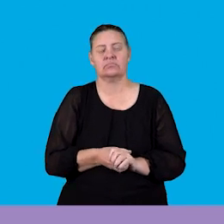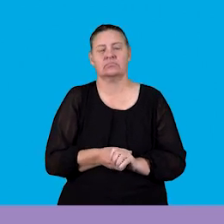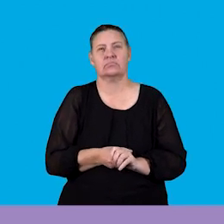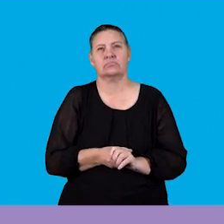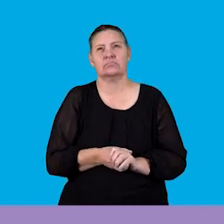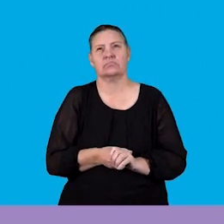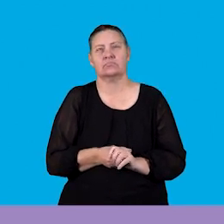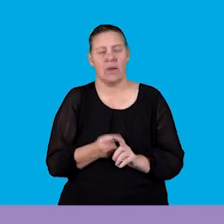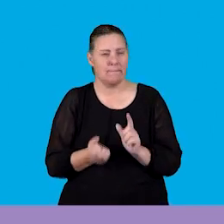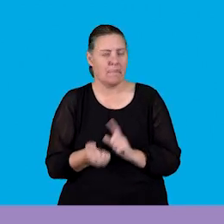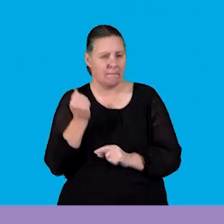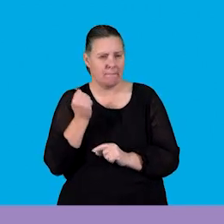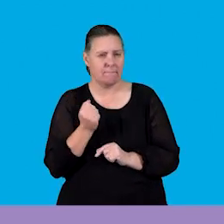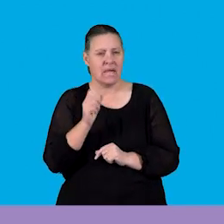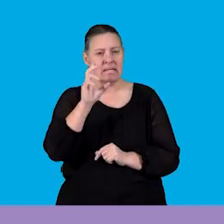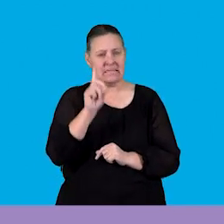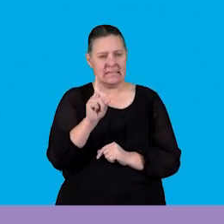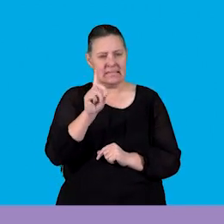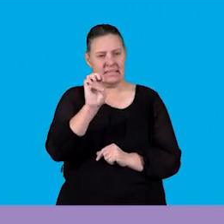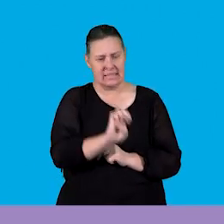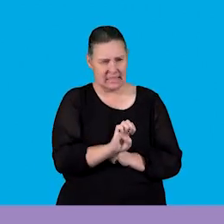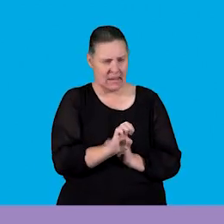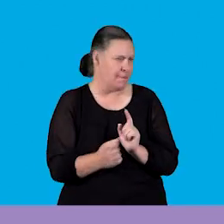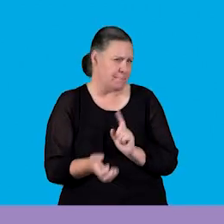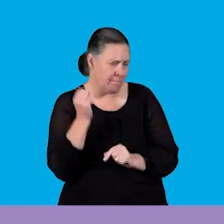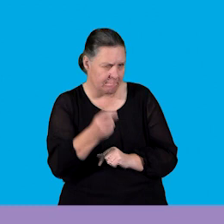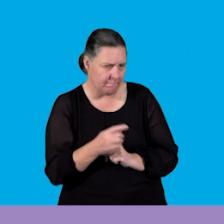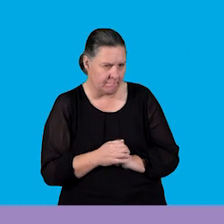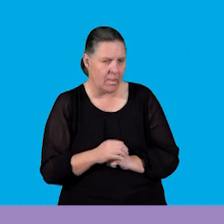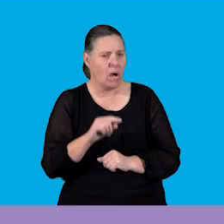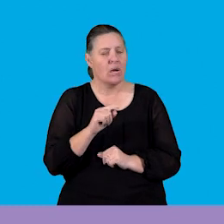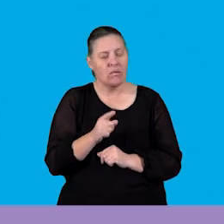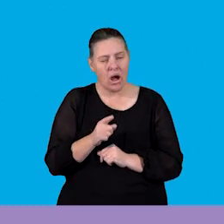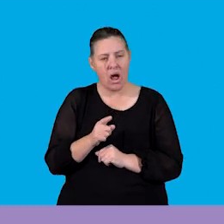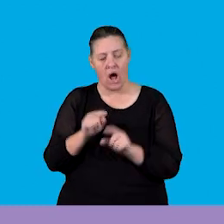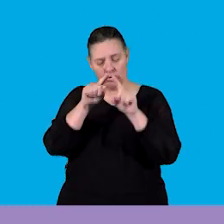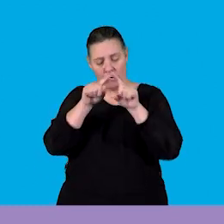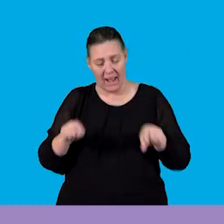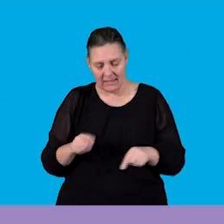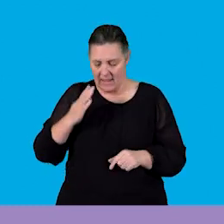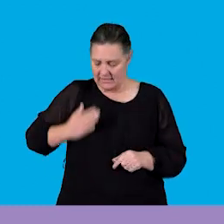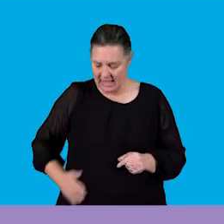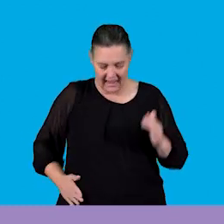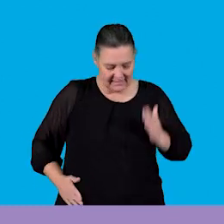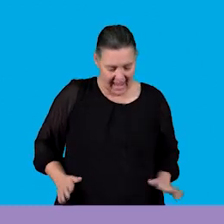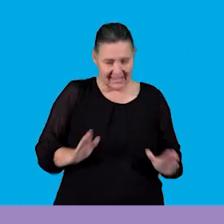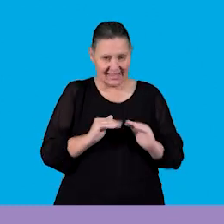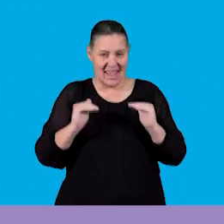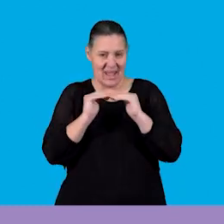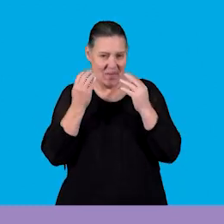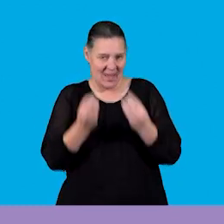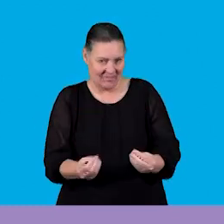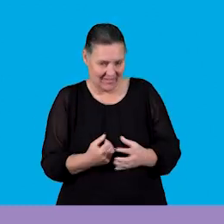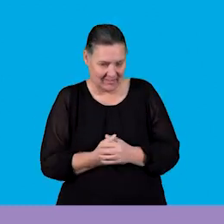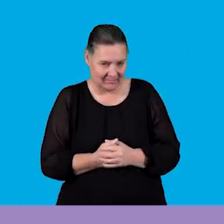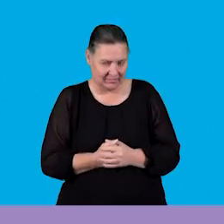following triangle is an isosceles triangle. Determine the length of DE. So again, an isosceles triangle is a triangle with